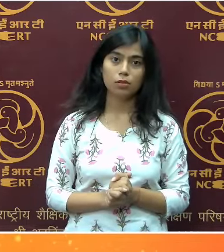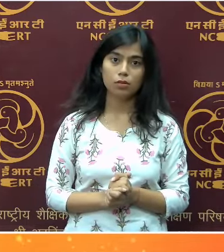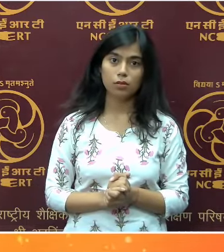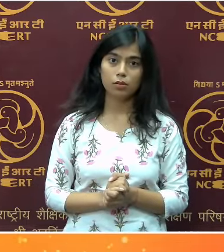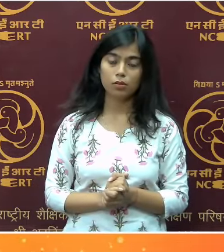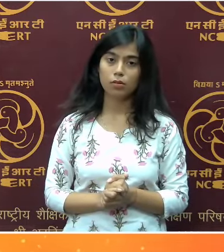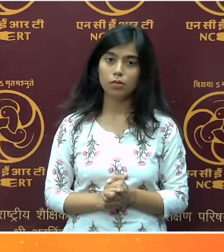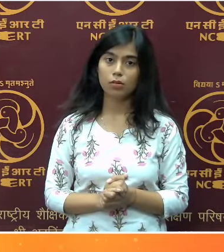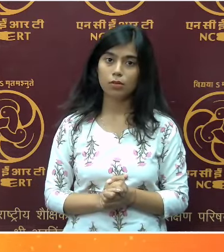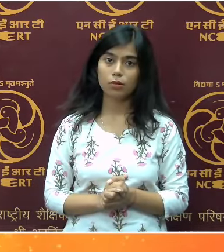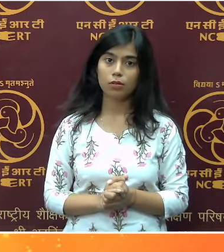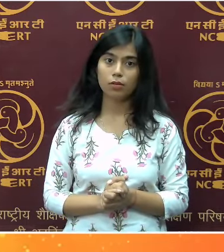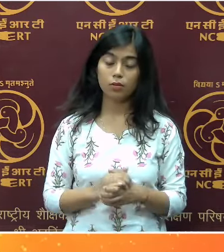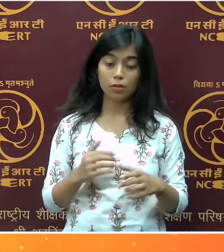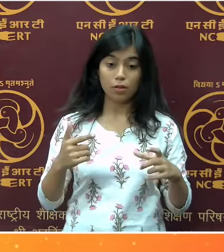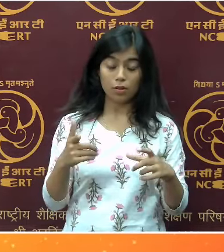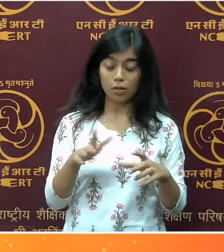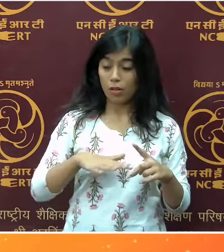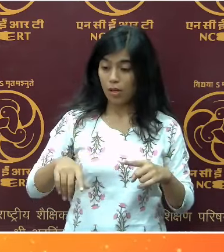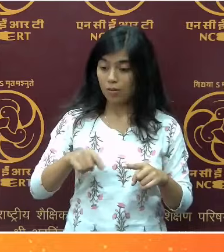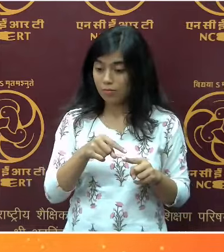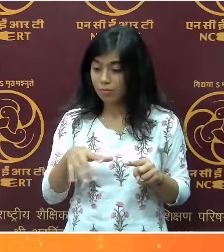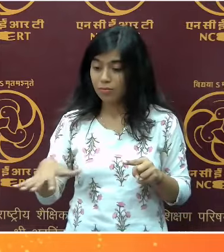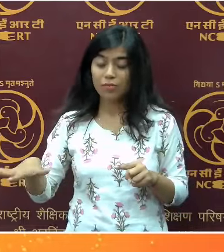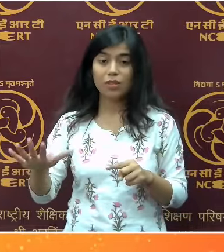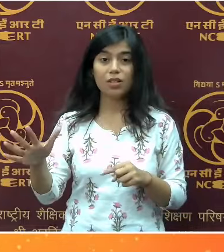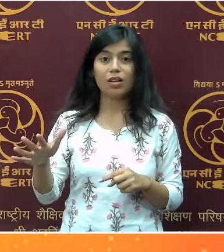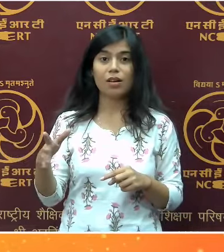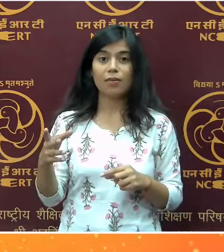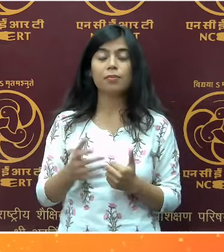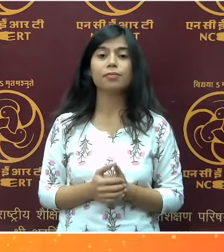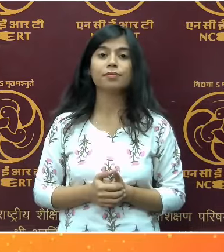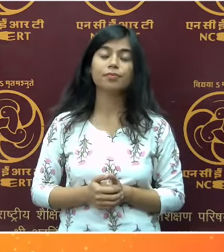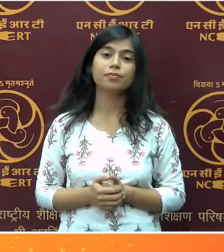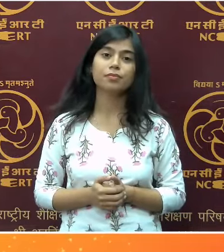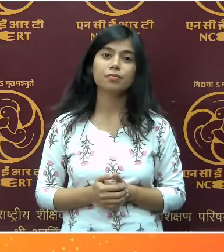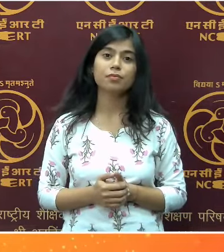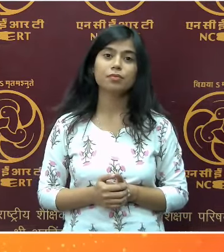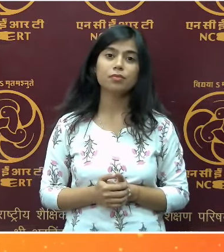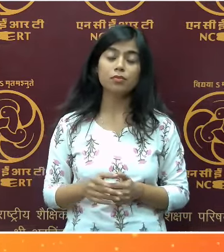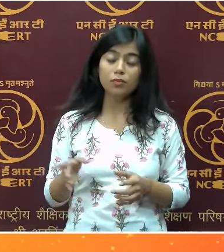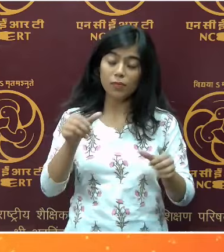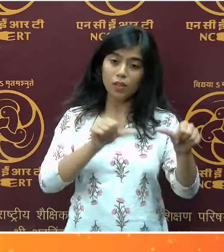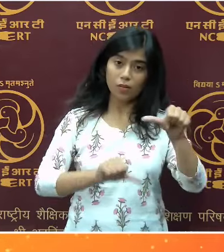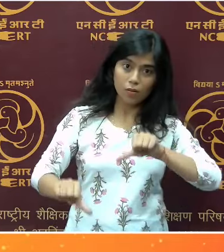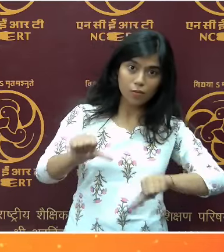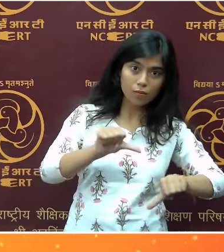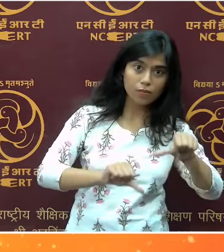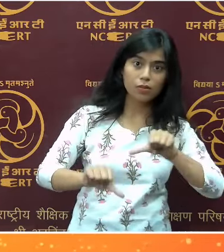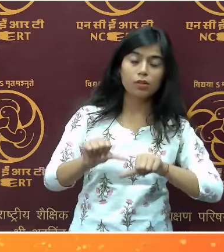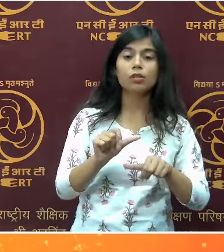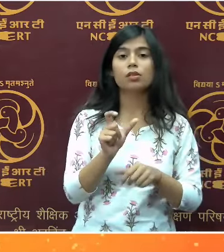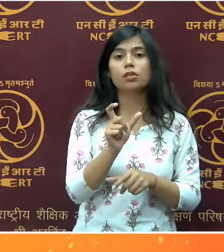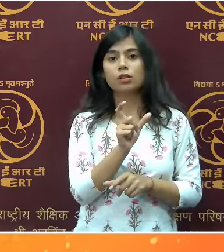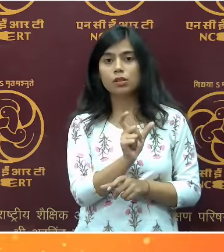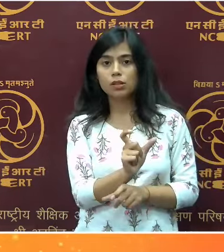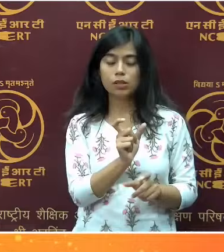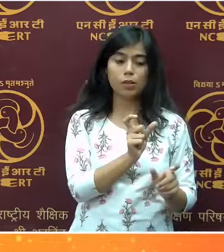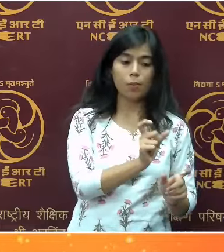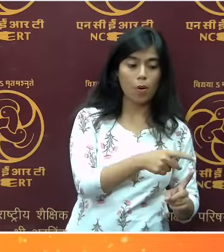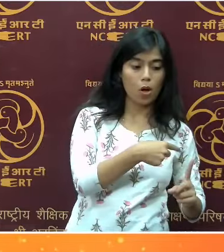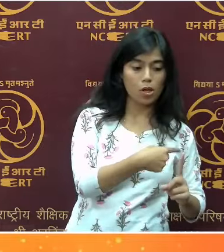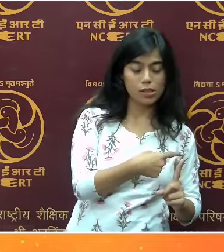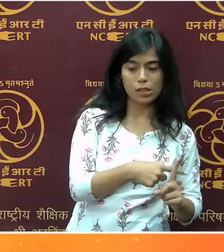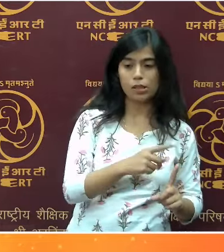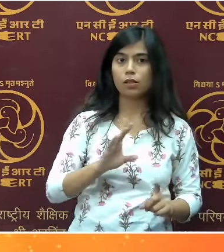electron, and current through the liquid, that is in electrolysis process, both charges, positive charge and a